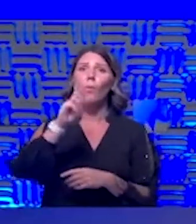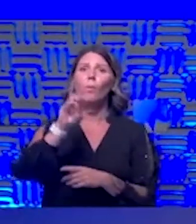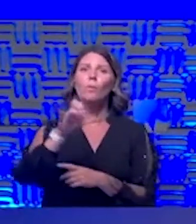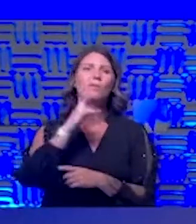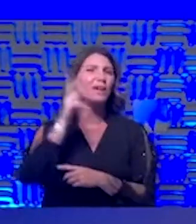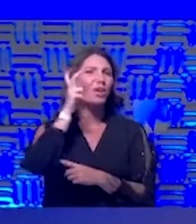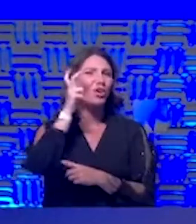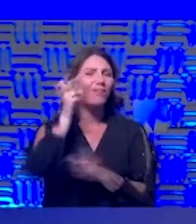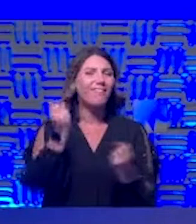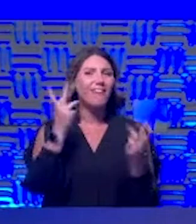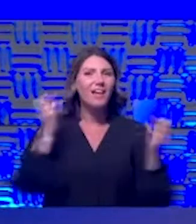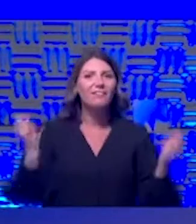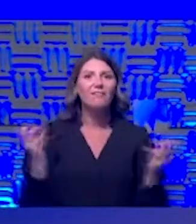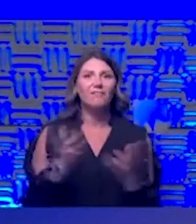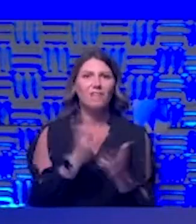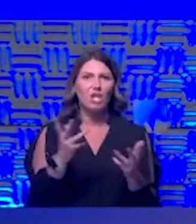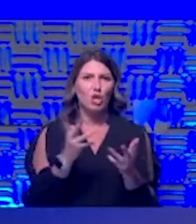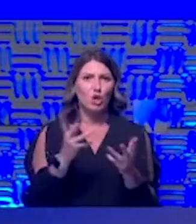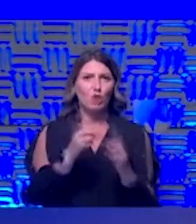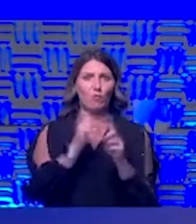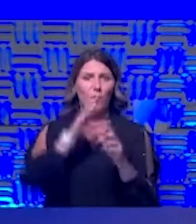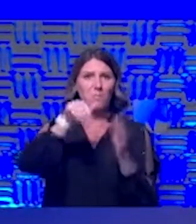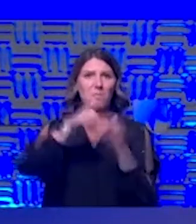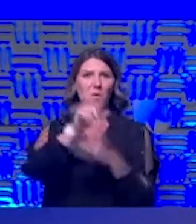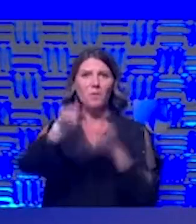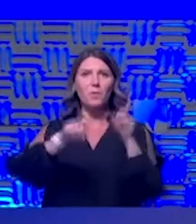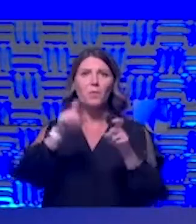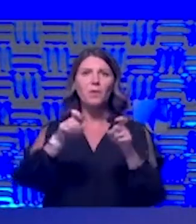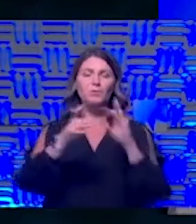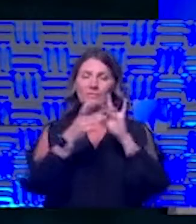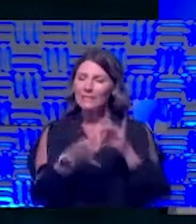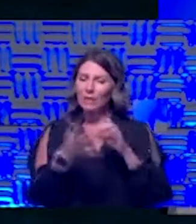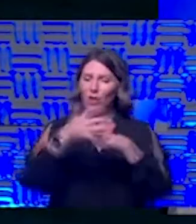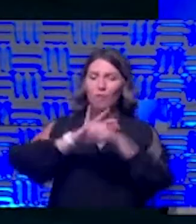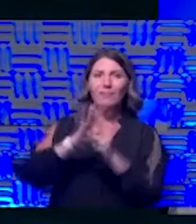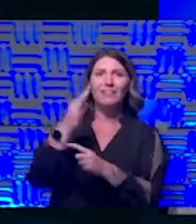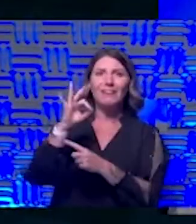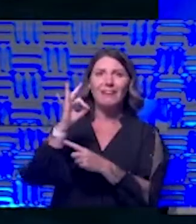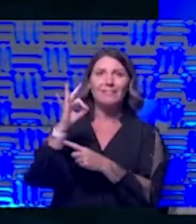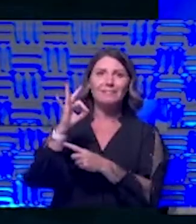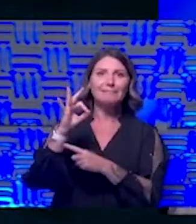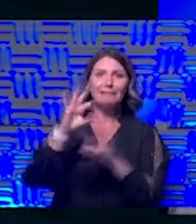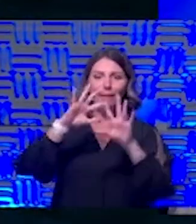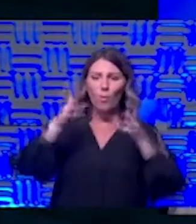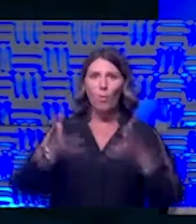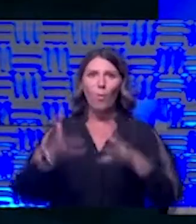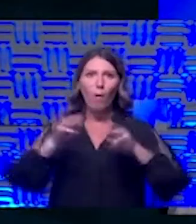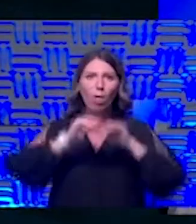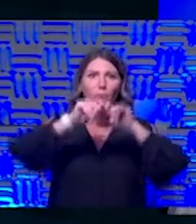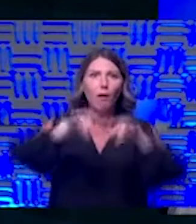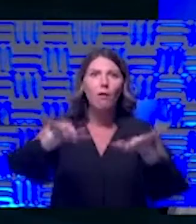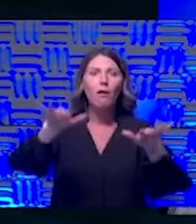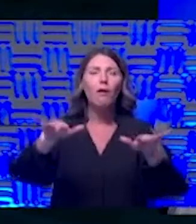that aspect of the whole COVID-19 pandemic and how they respond to it? What kind of things can they